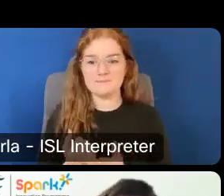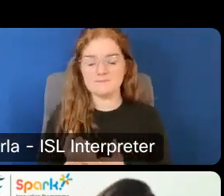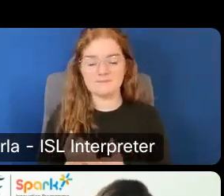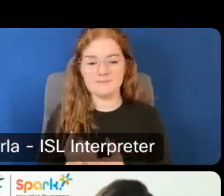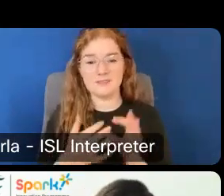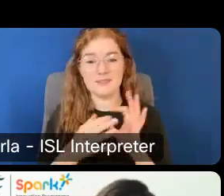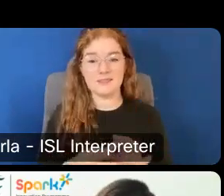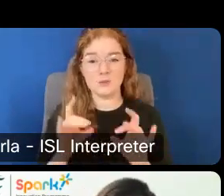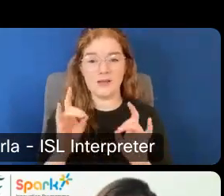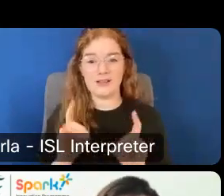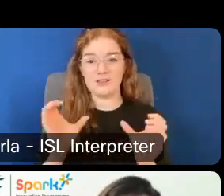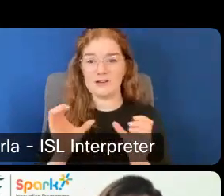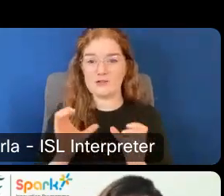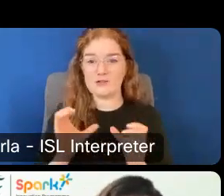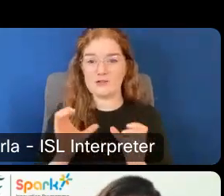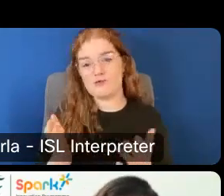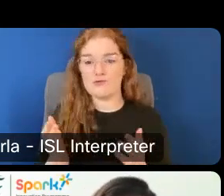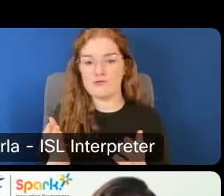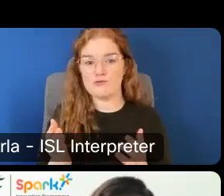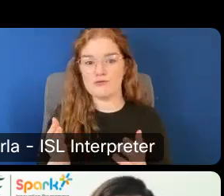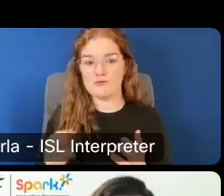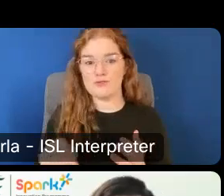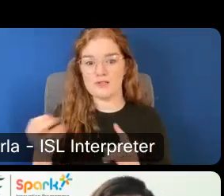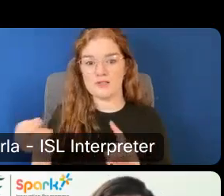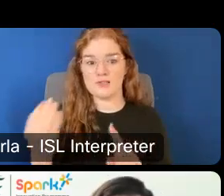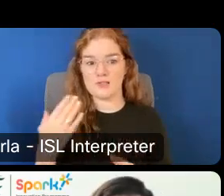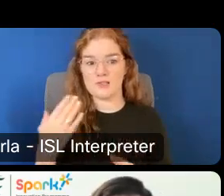to healthcare. Next slide, thanks, Catherine.